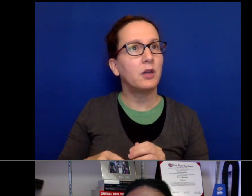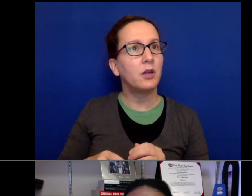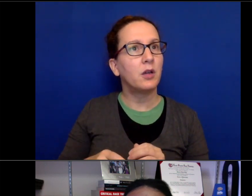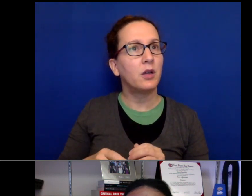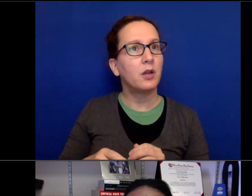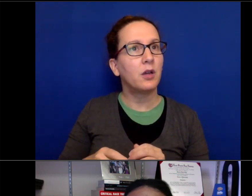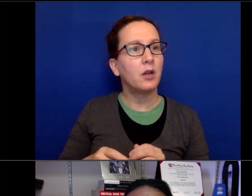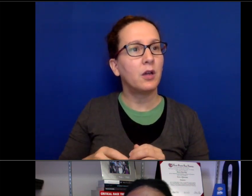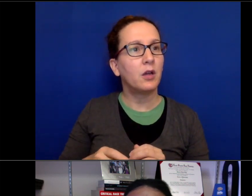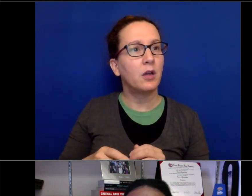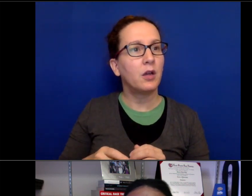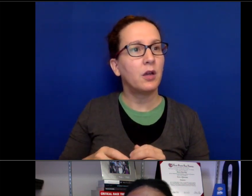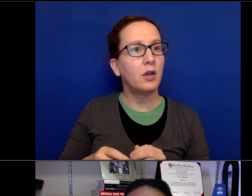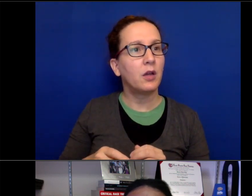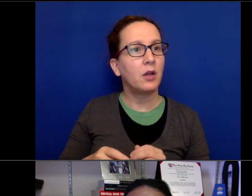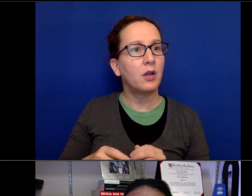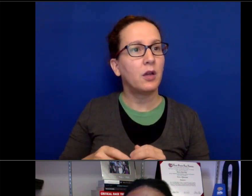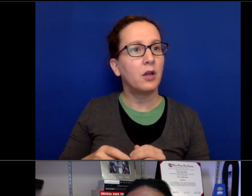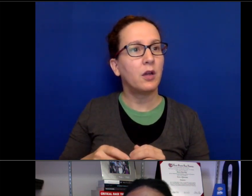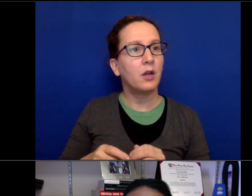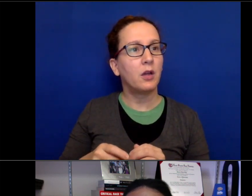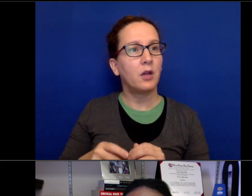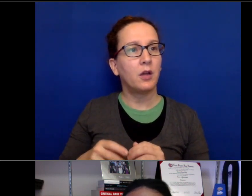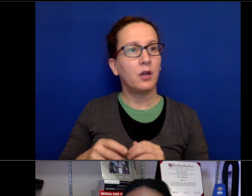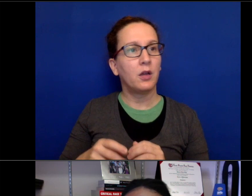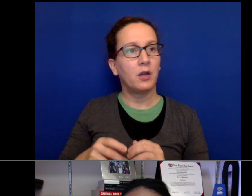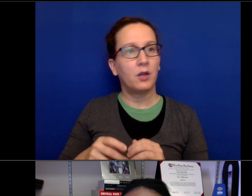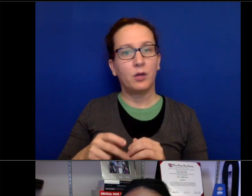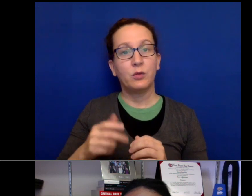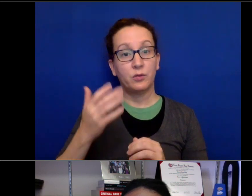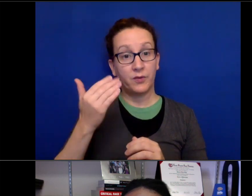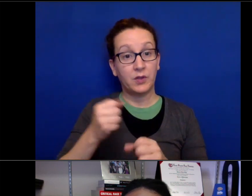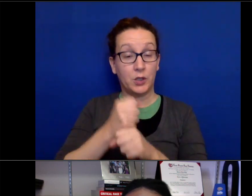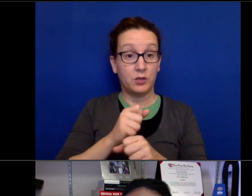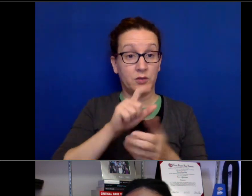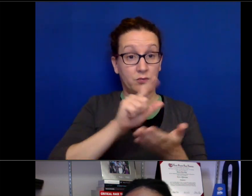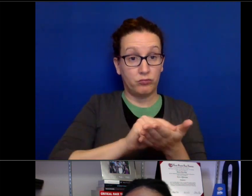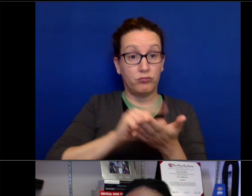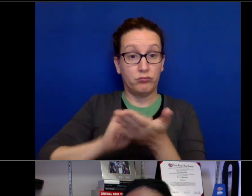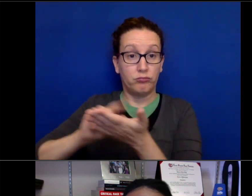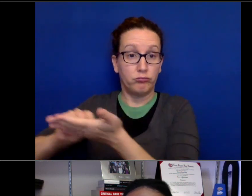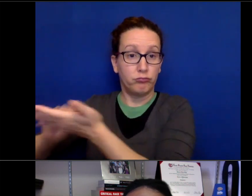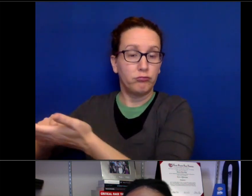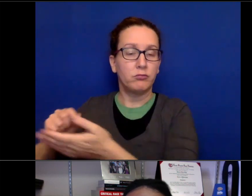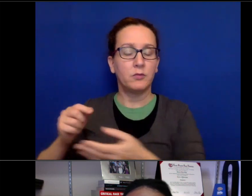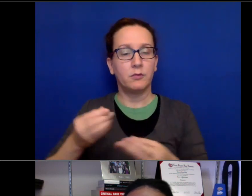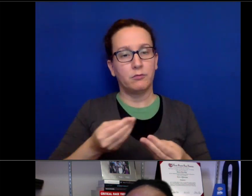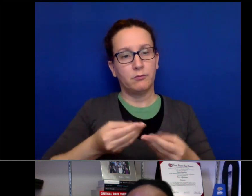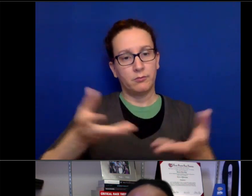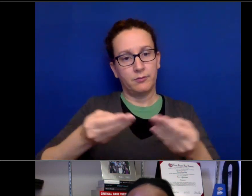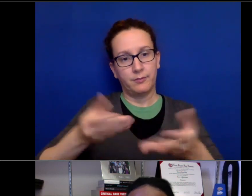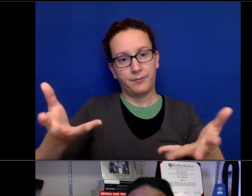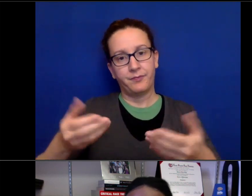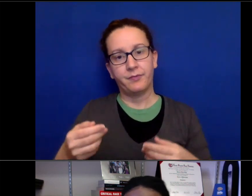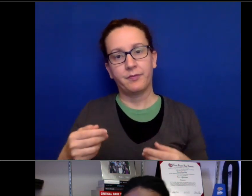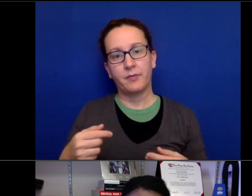in over a span of, I think, 15 years or so. And and